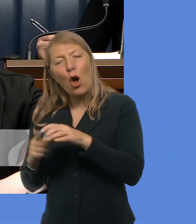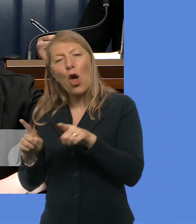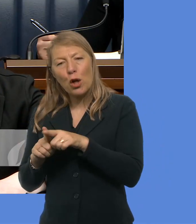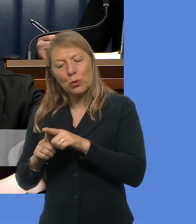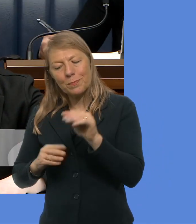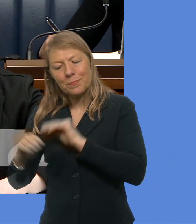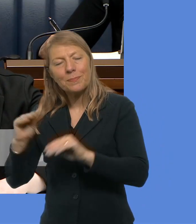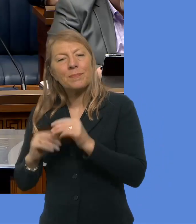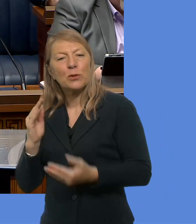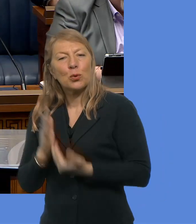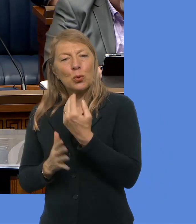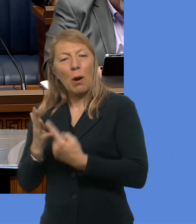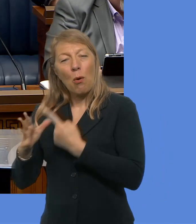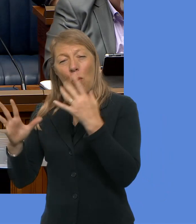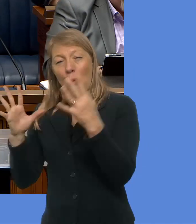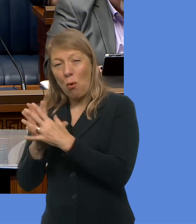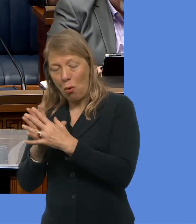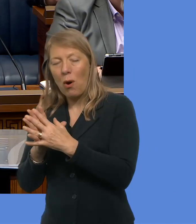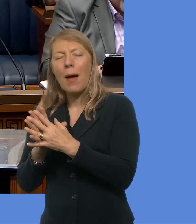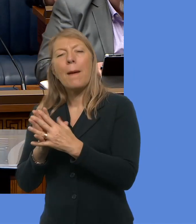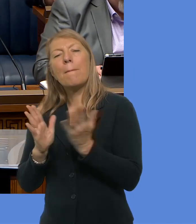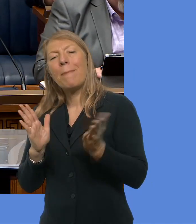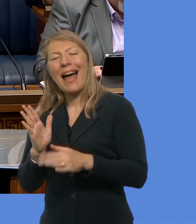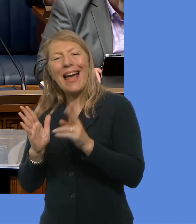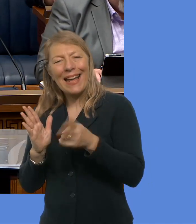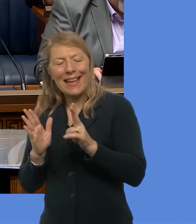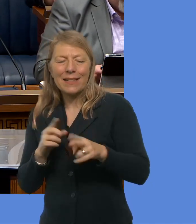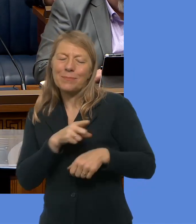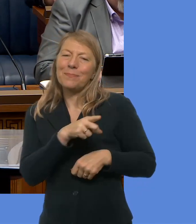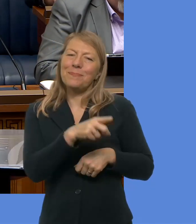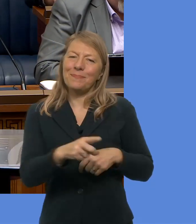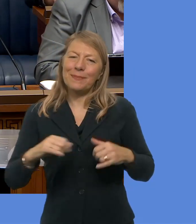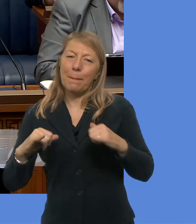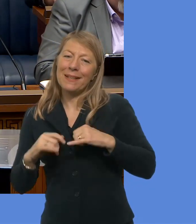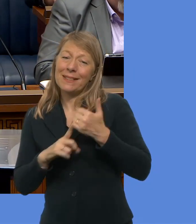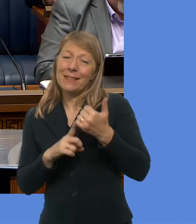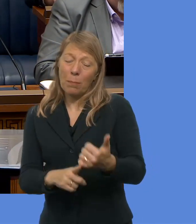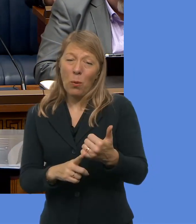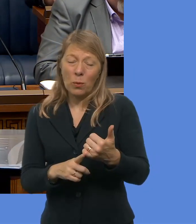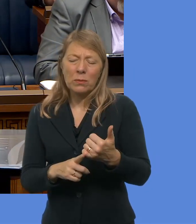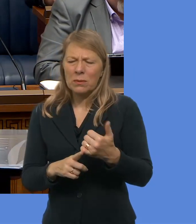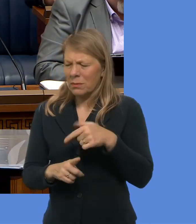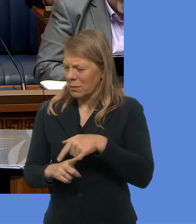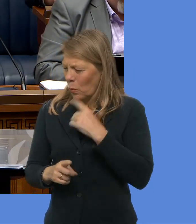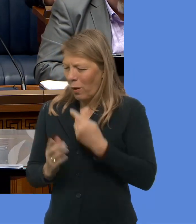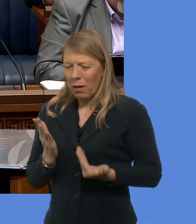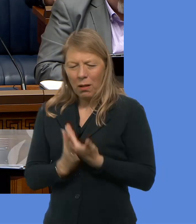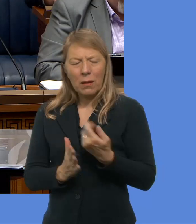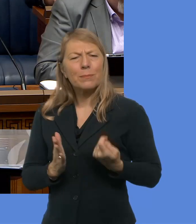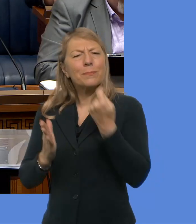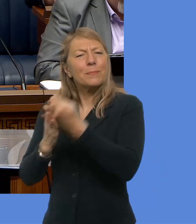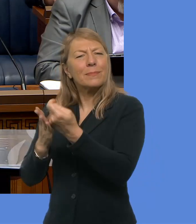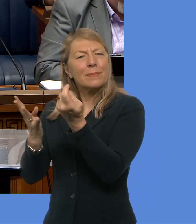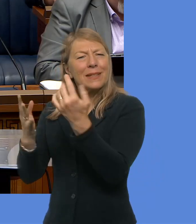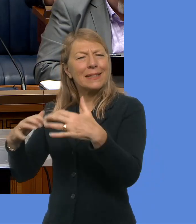and business support, which will help businesses in this category, and I believe that's in the Assembly next week. And if